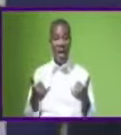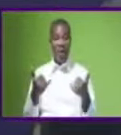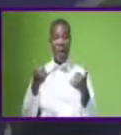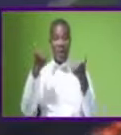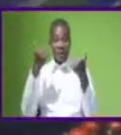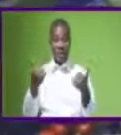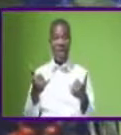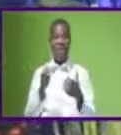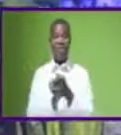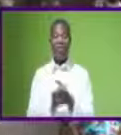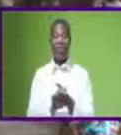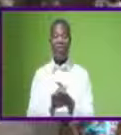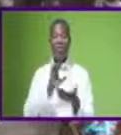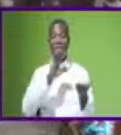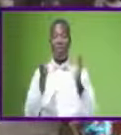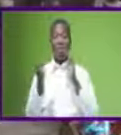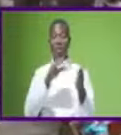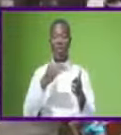yesu